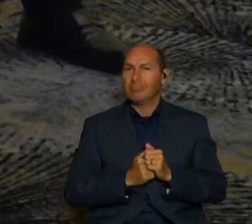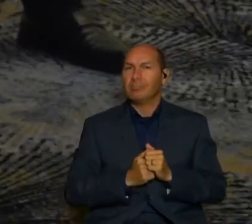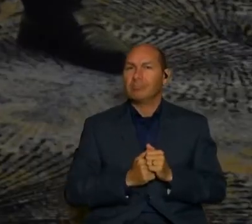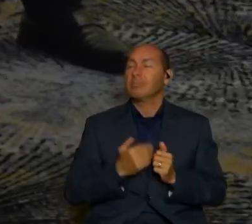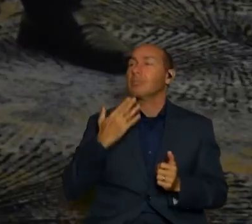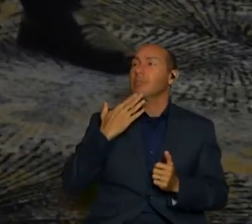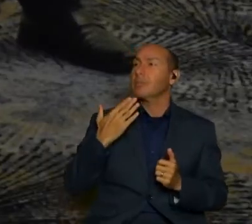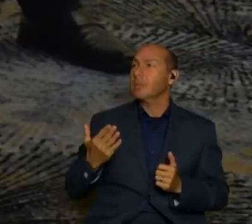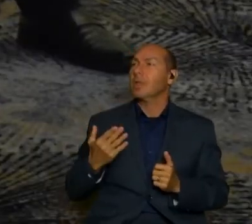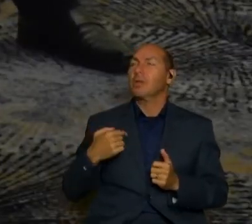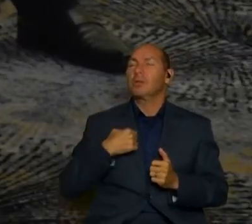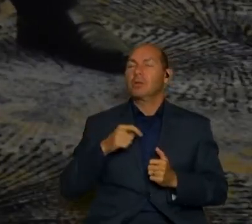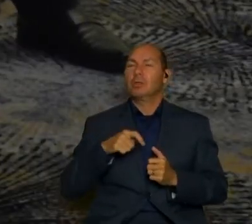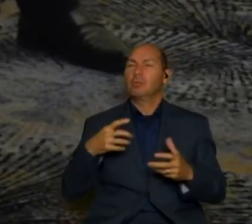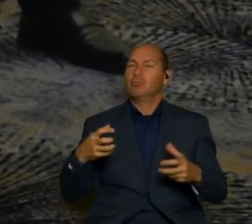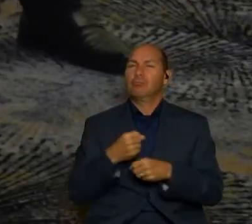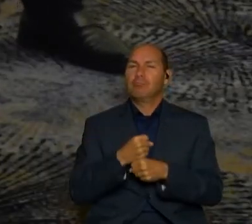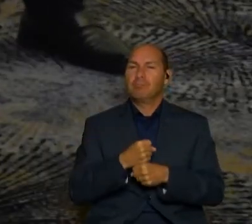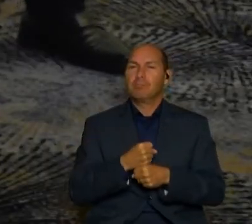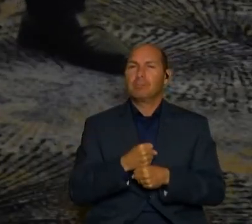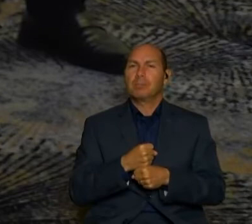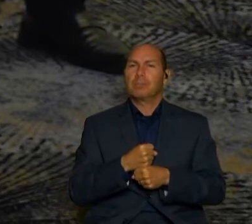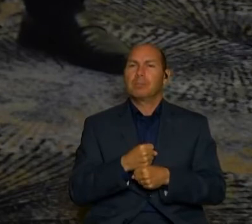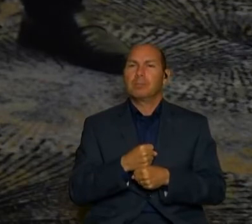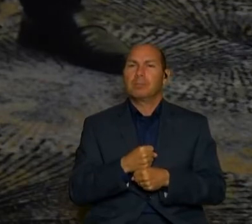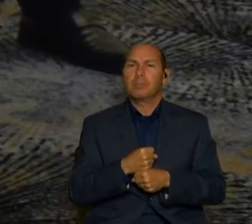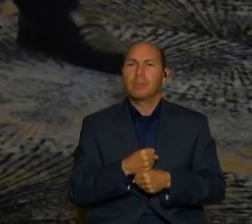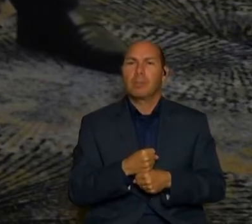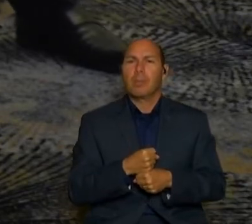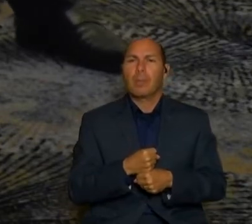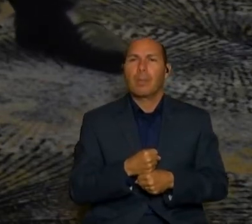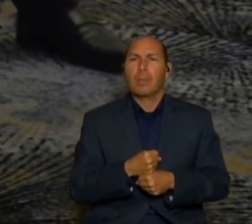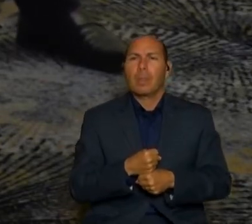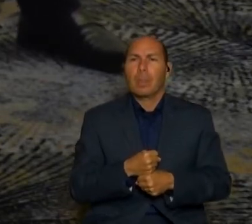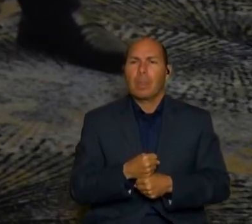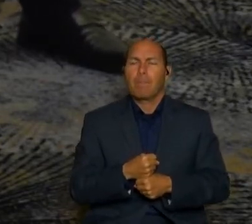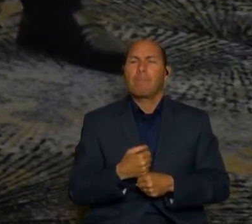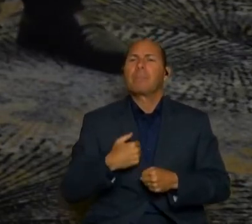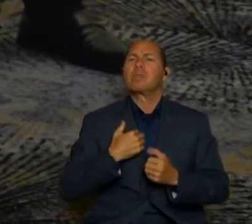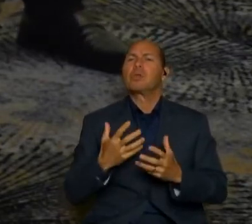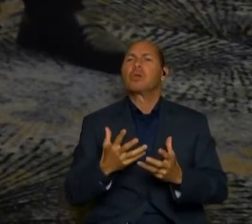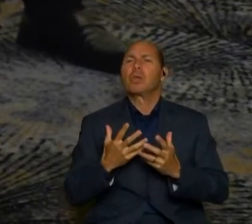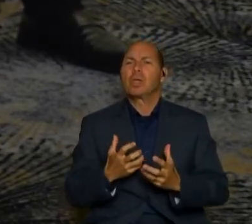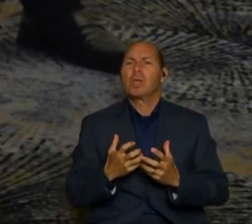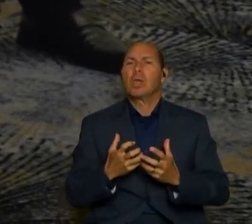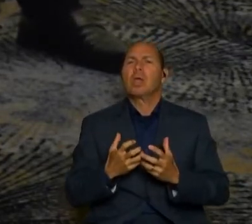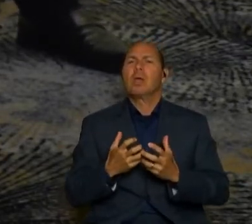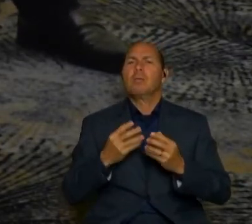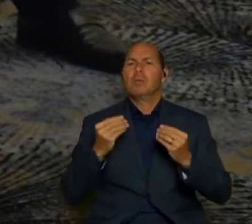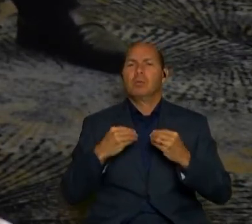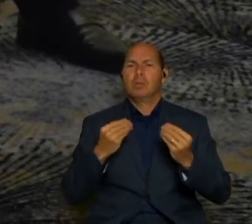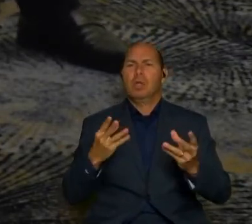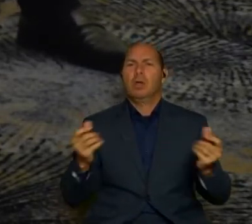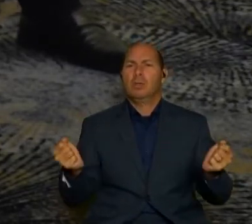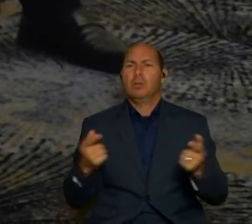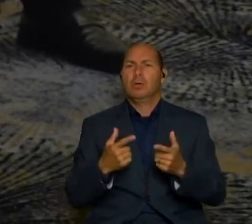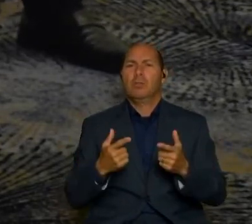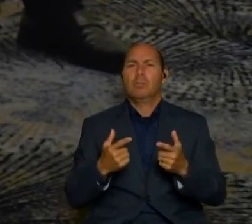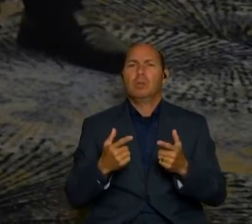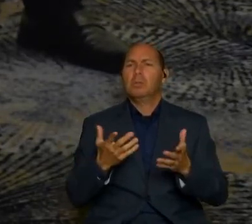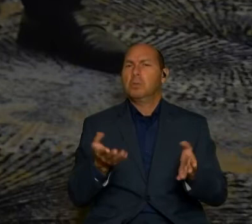I need to wrap up. So I do want to give all of you some final